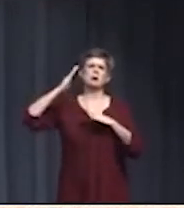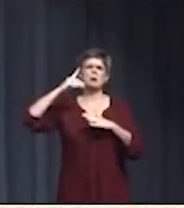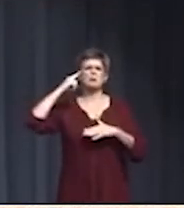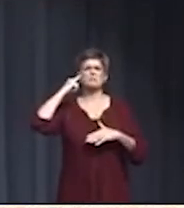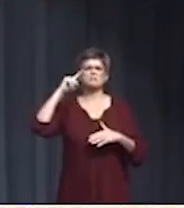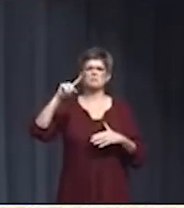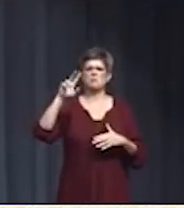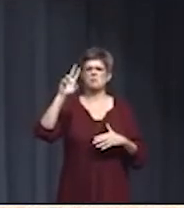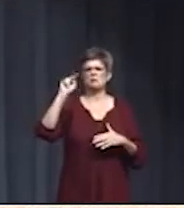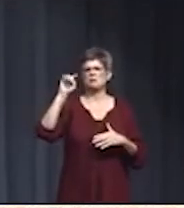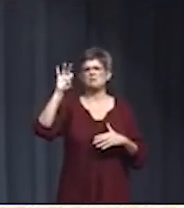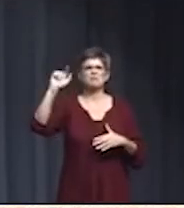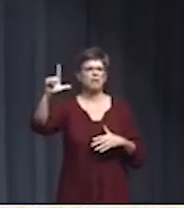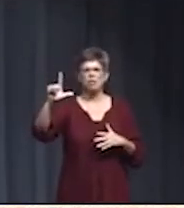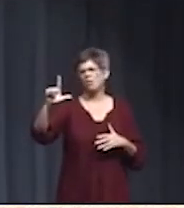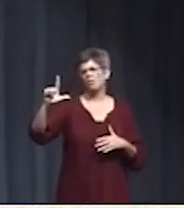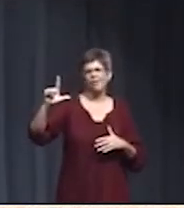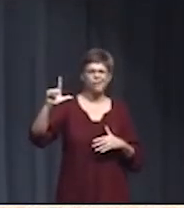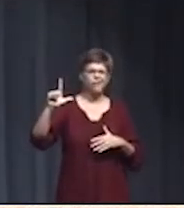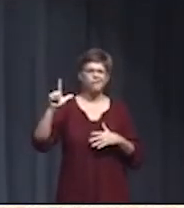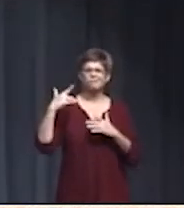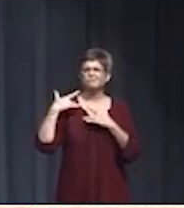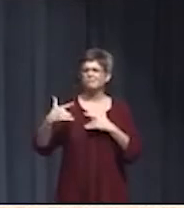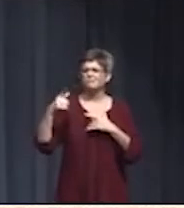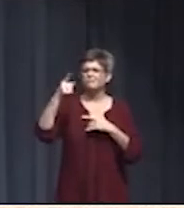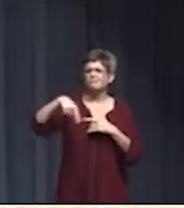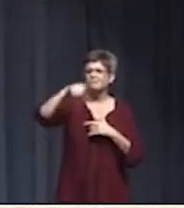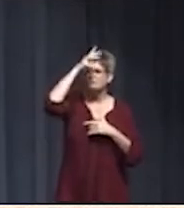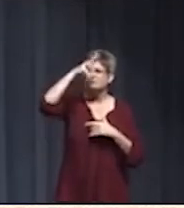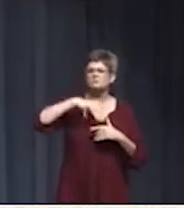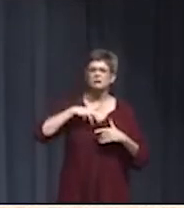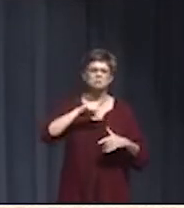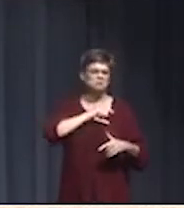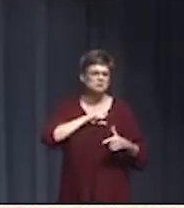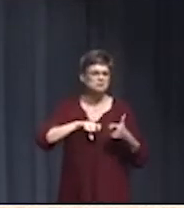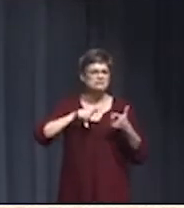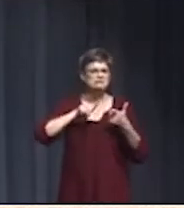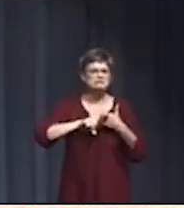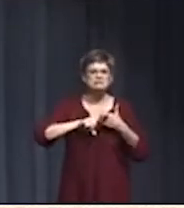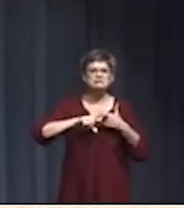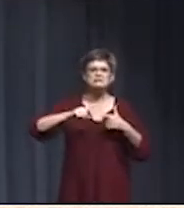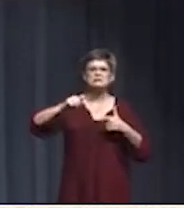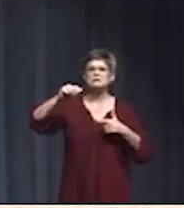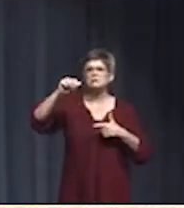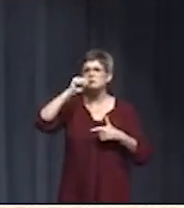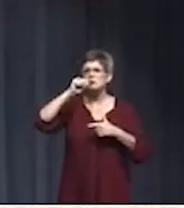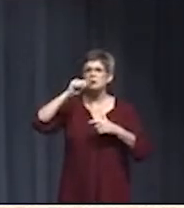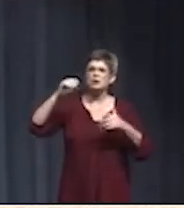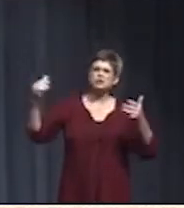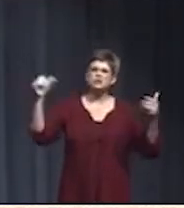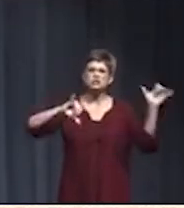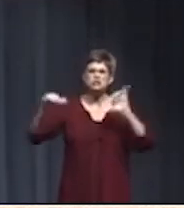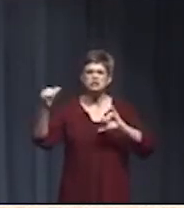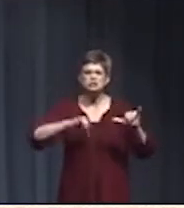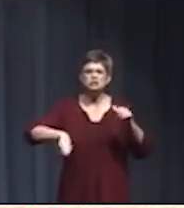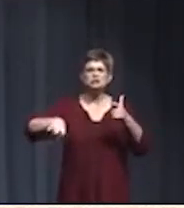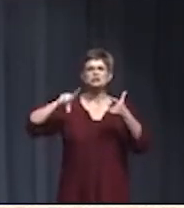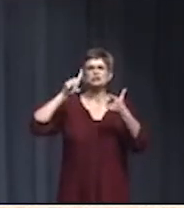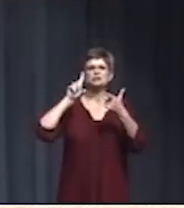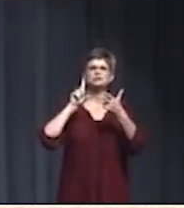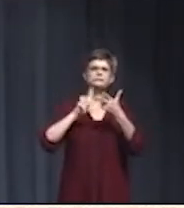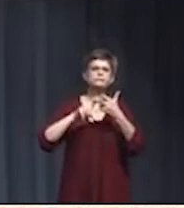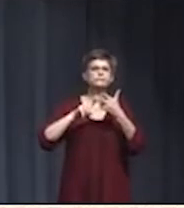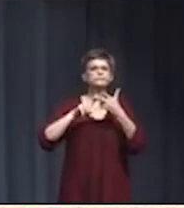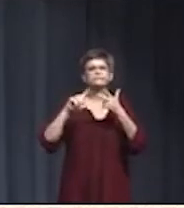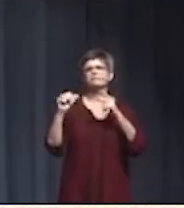barkeeps and truck drivers and policemen and whatever else, but they got the opportunity and they took it. At the end